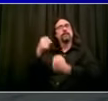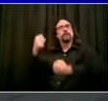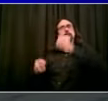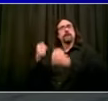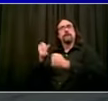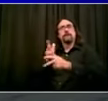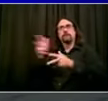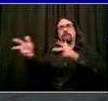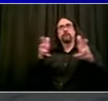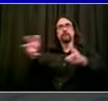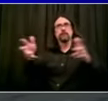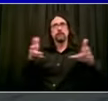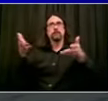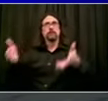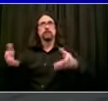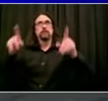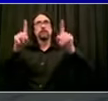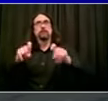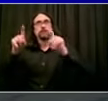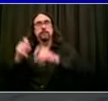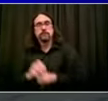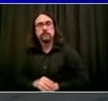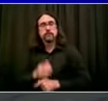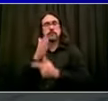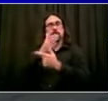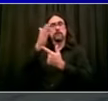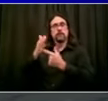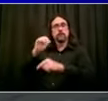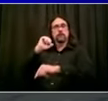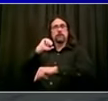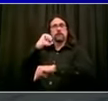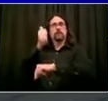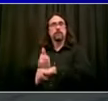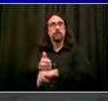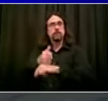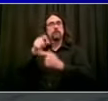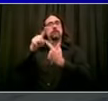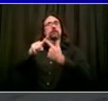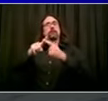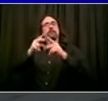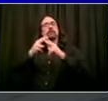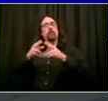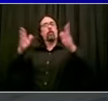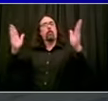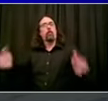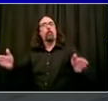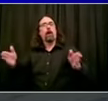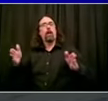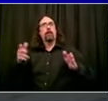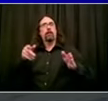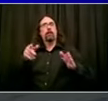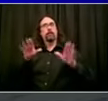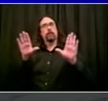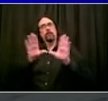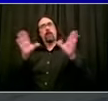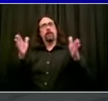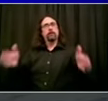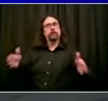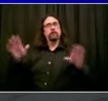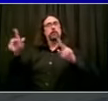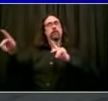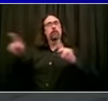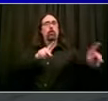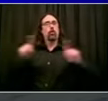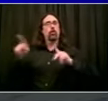each site per day in those instances. Next, we built out 4 rapid testing sites where you can come in and